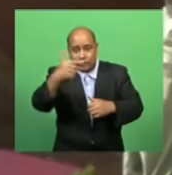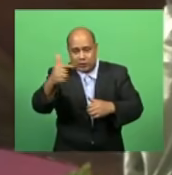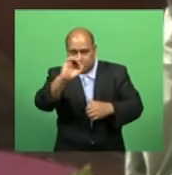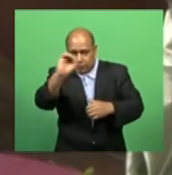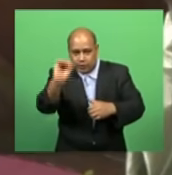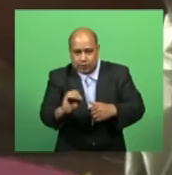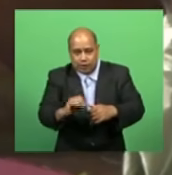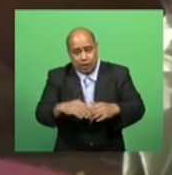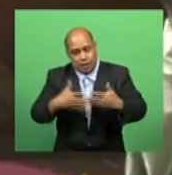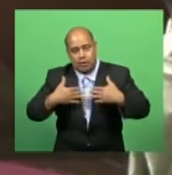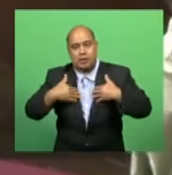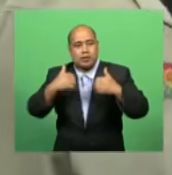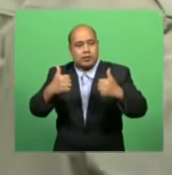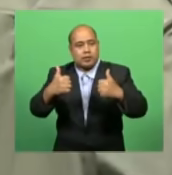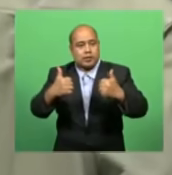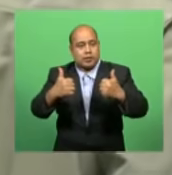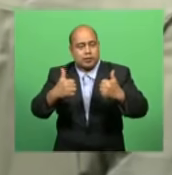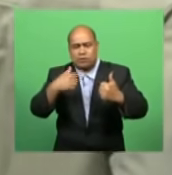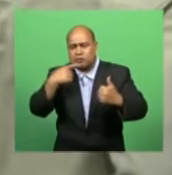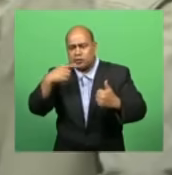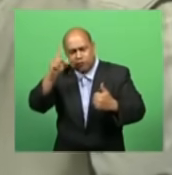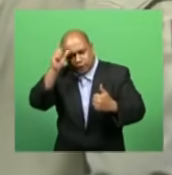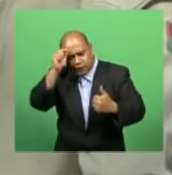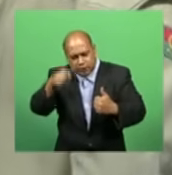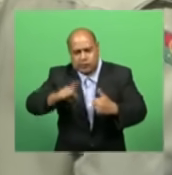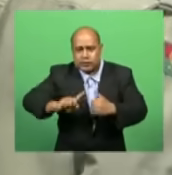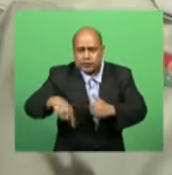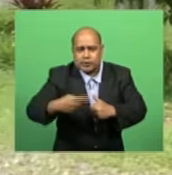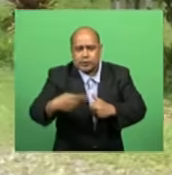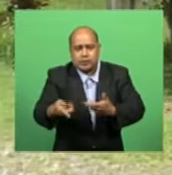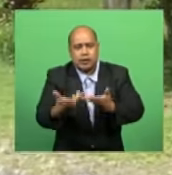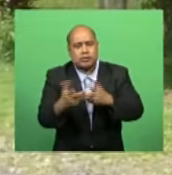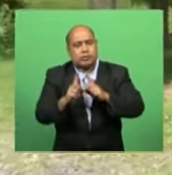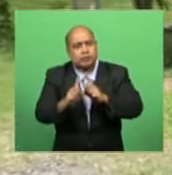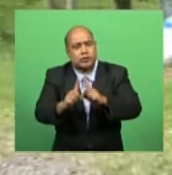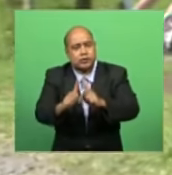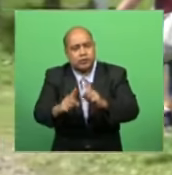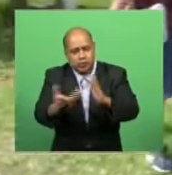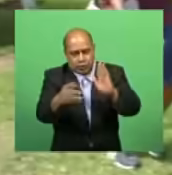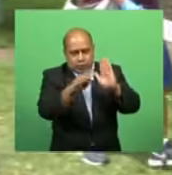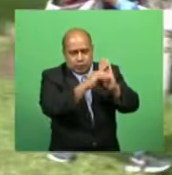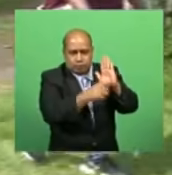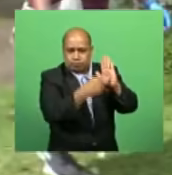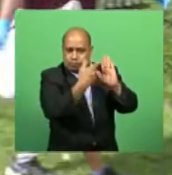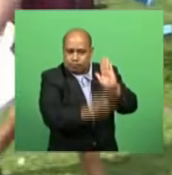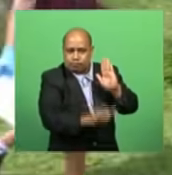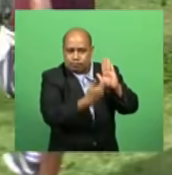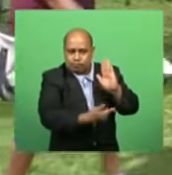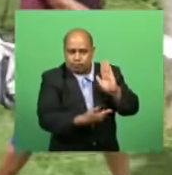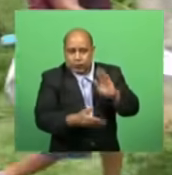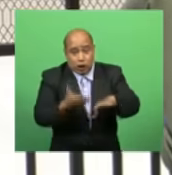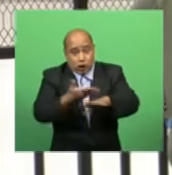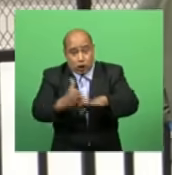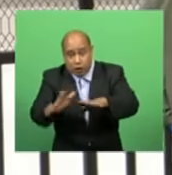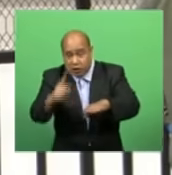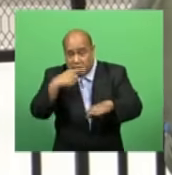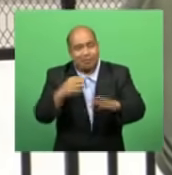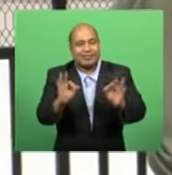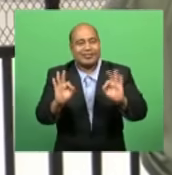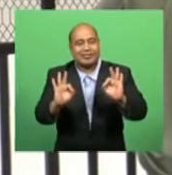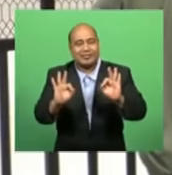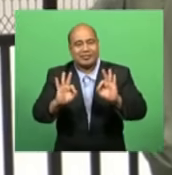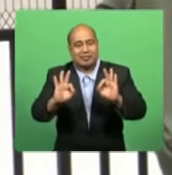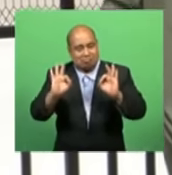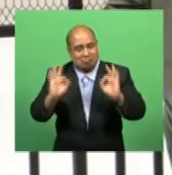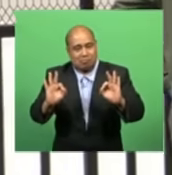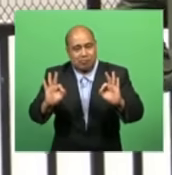says Fijians should continue following the COVID-19 measures to ensure there are no new cases of the virus in the country.